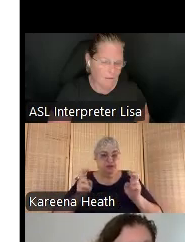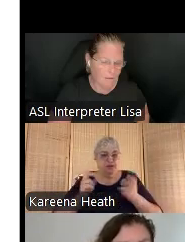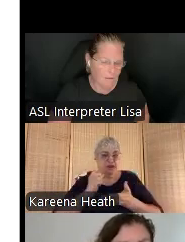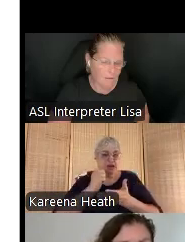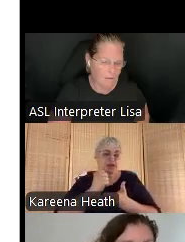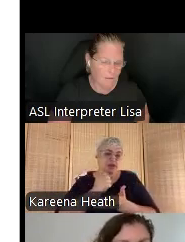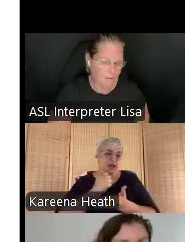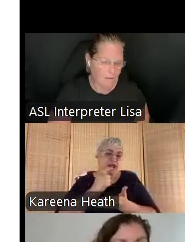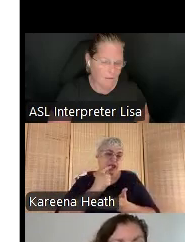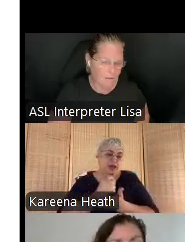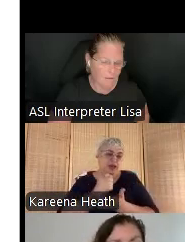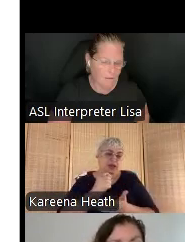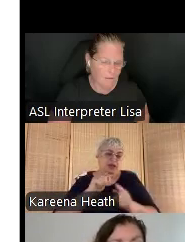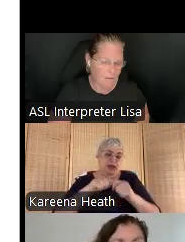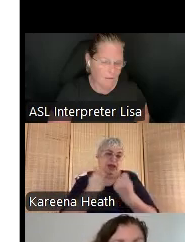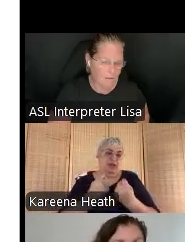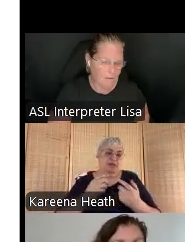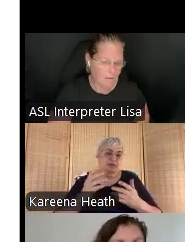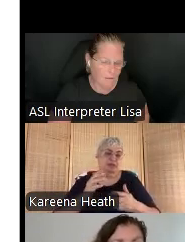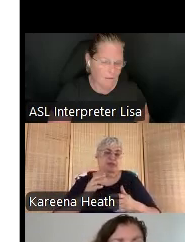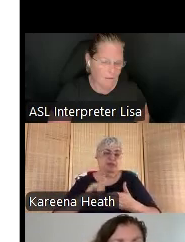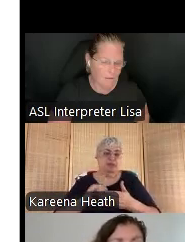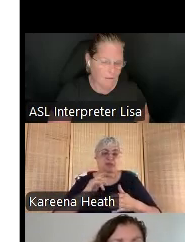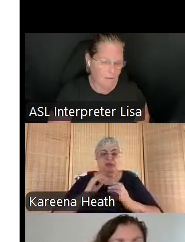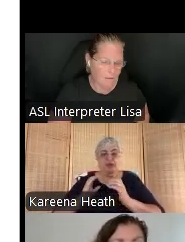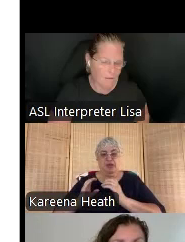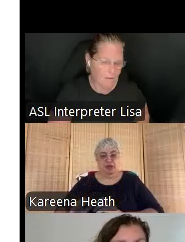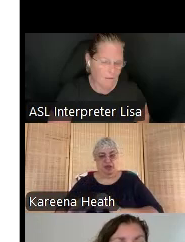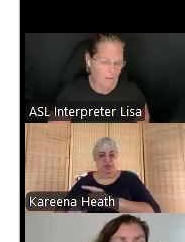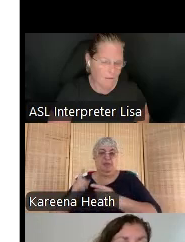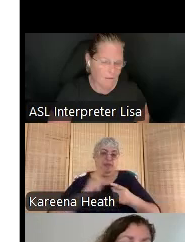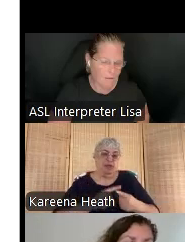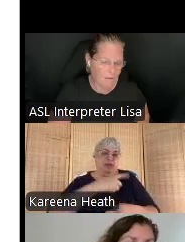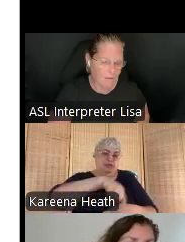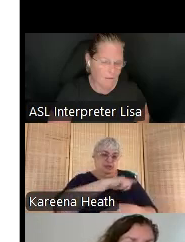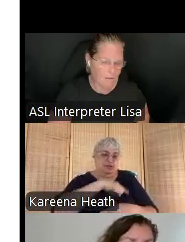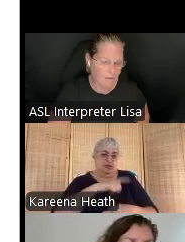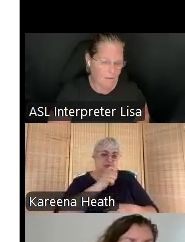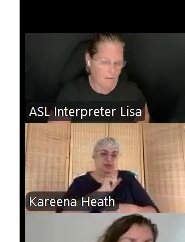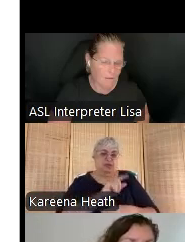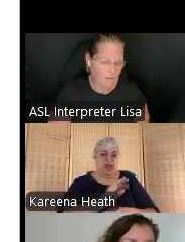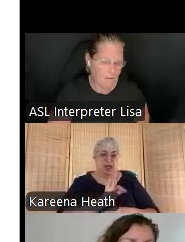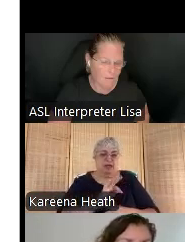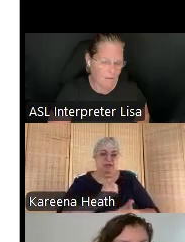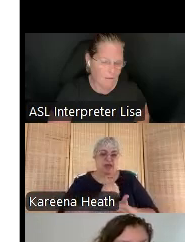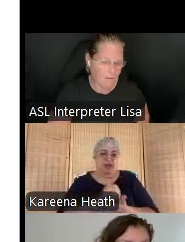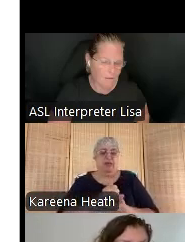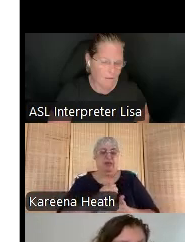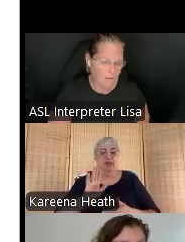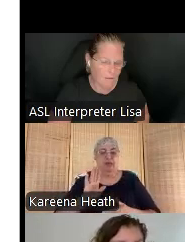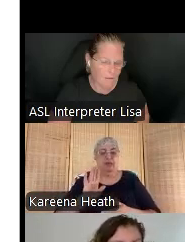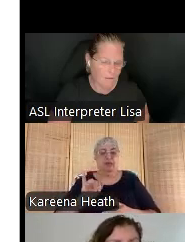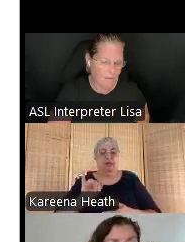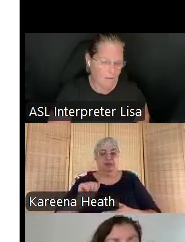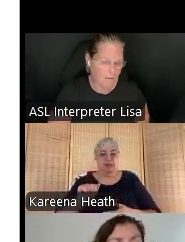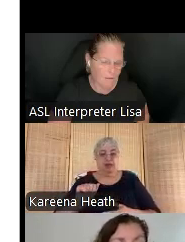your, informants besides the consumer or the client. And of course, feel free to contact the Brain Injury Alliance of New